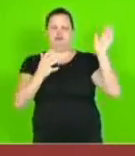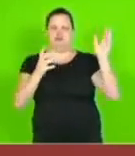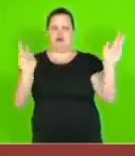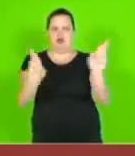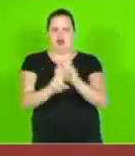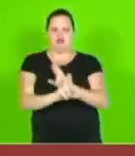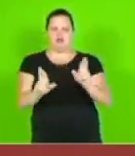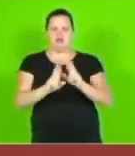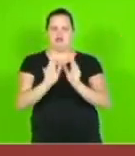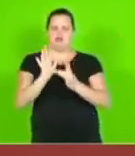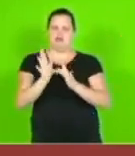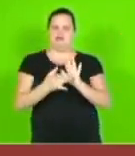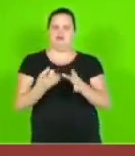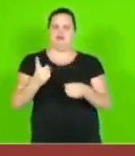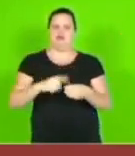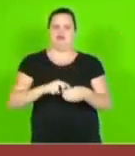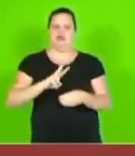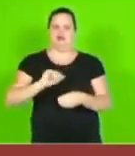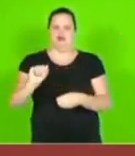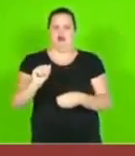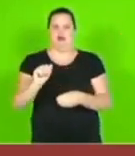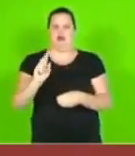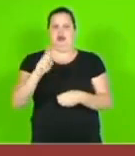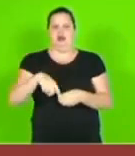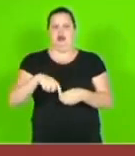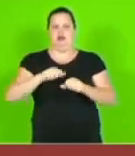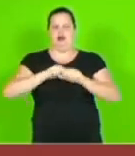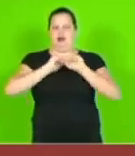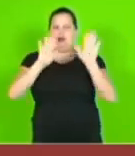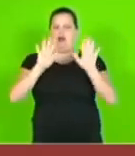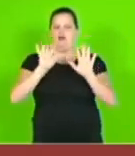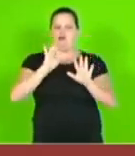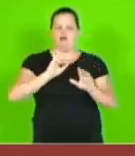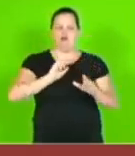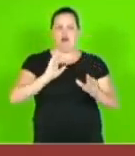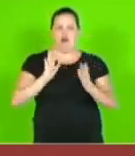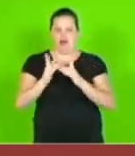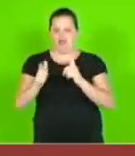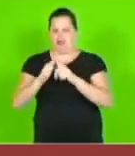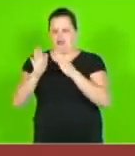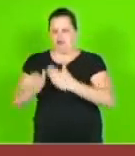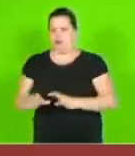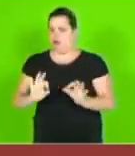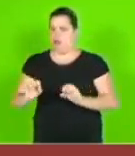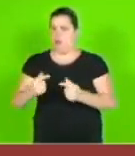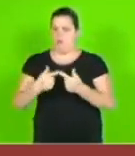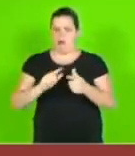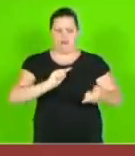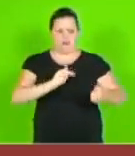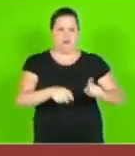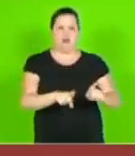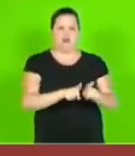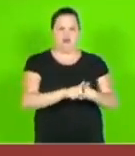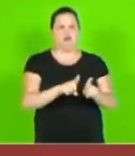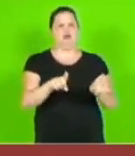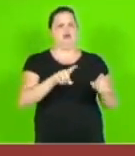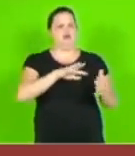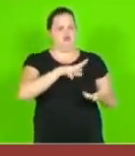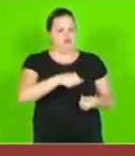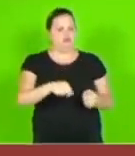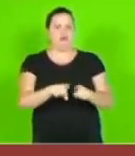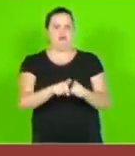The signs regarding the return of the Lord has been clear for the church and for Israel and for the